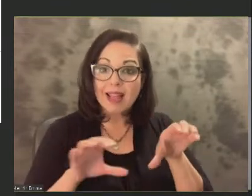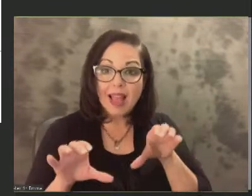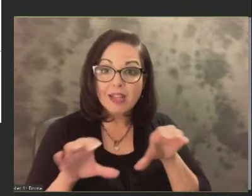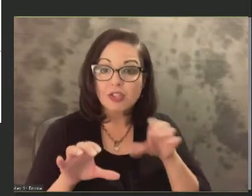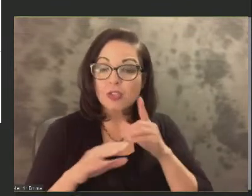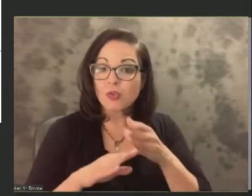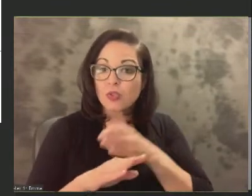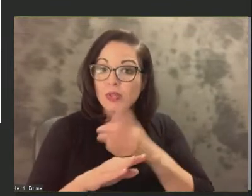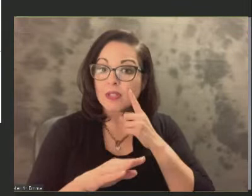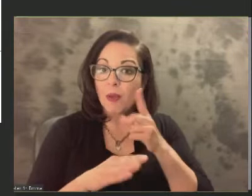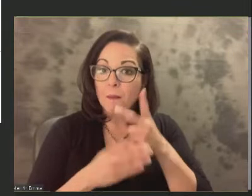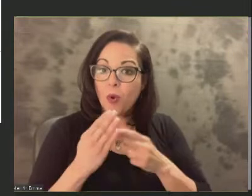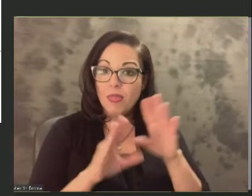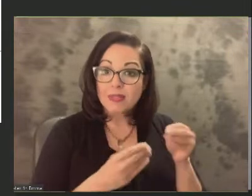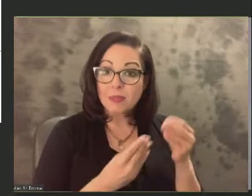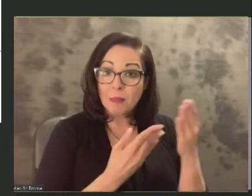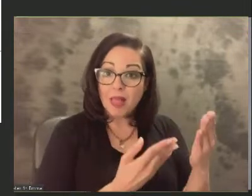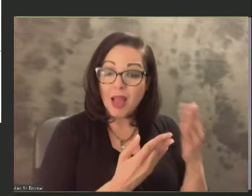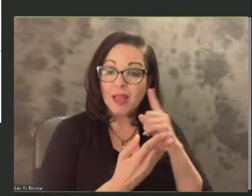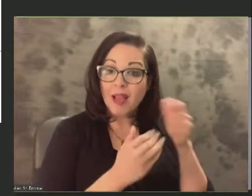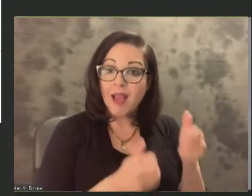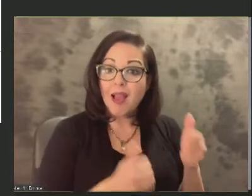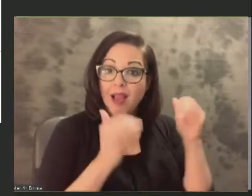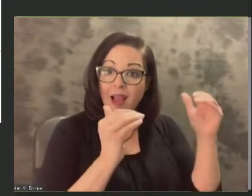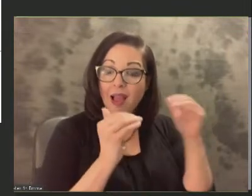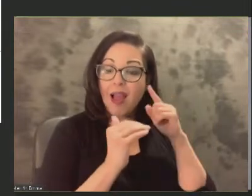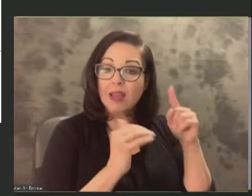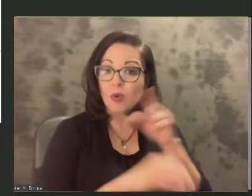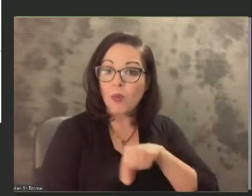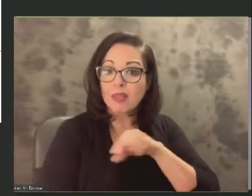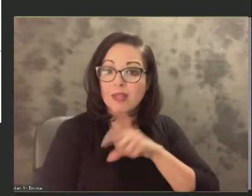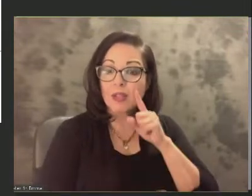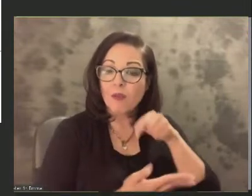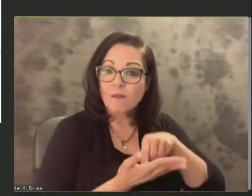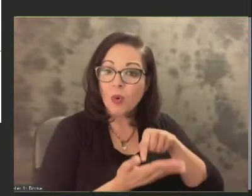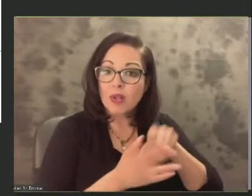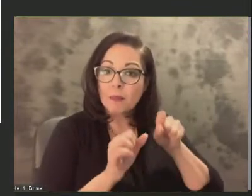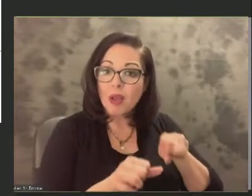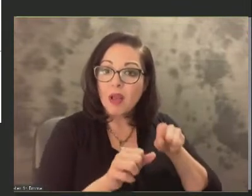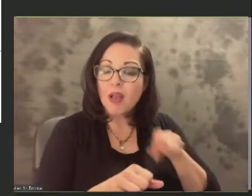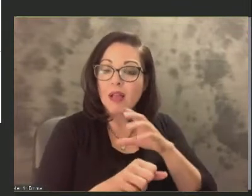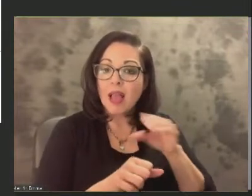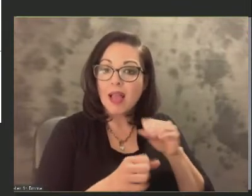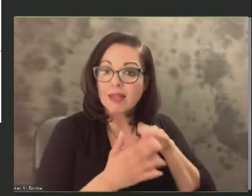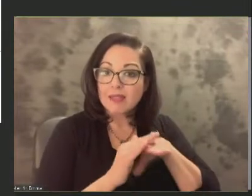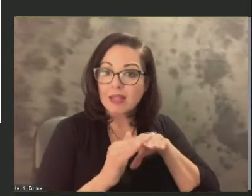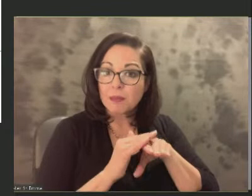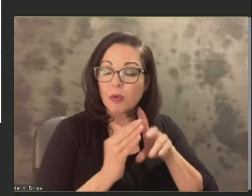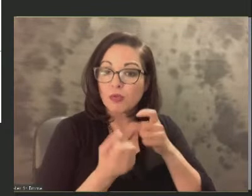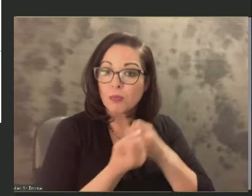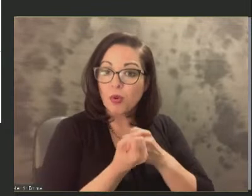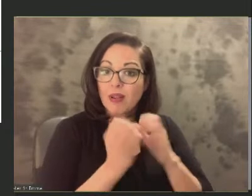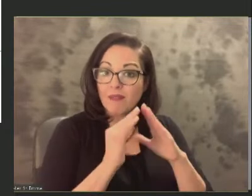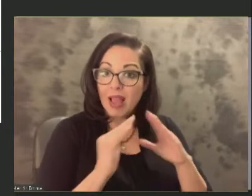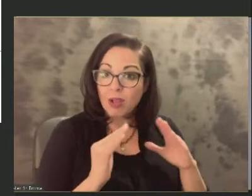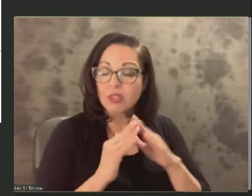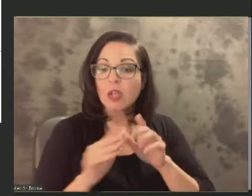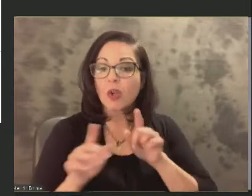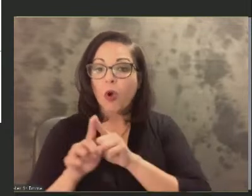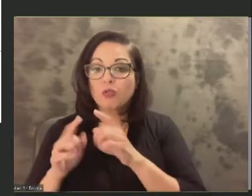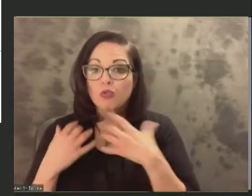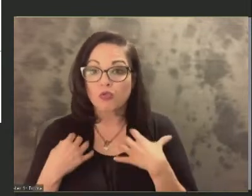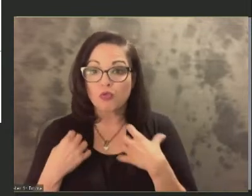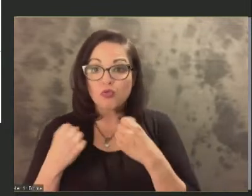the supply of high quality, affordable, accessible, supportive housing, and to strengthen